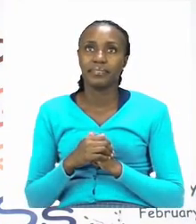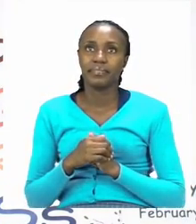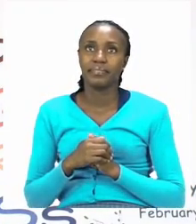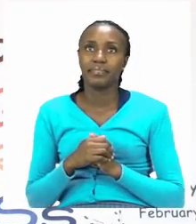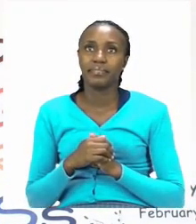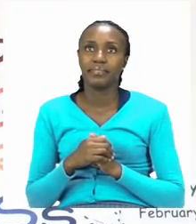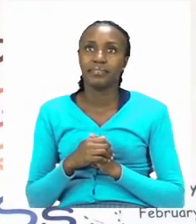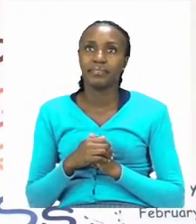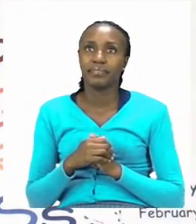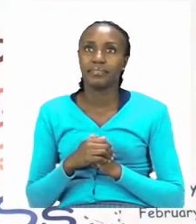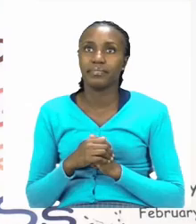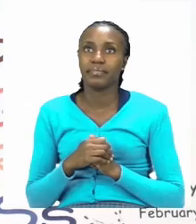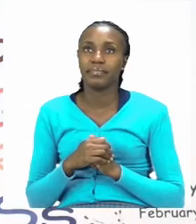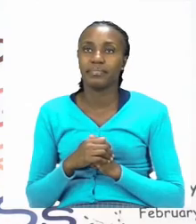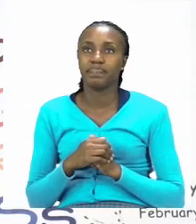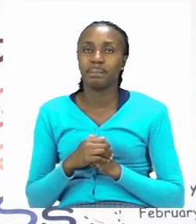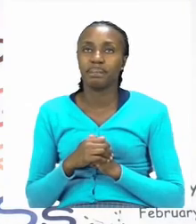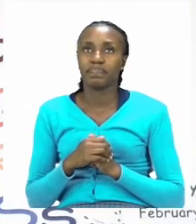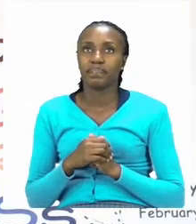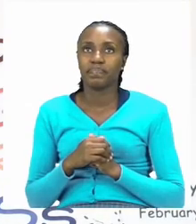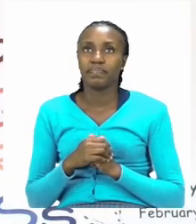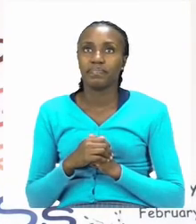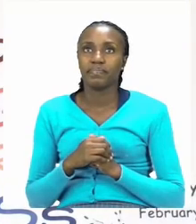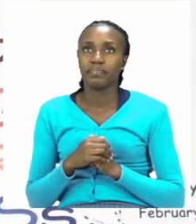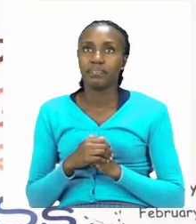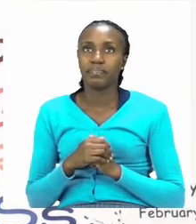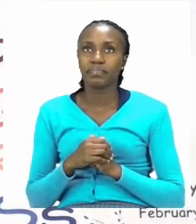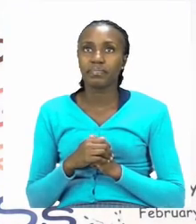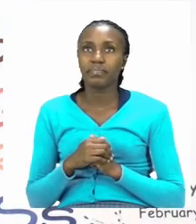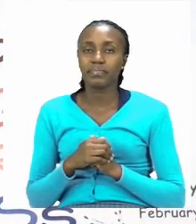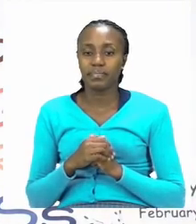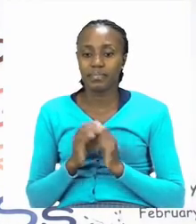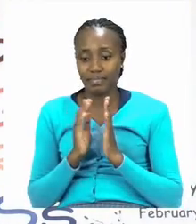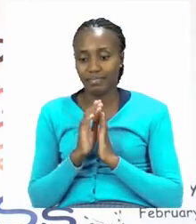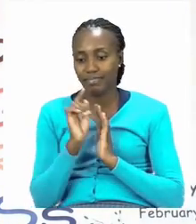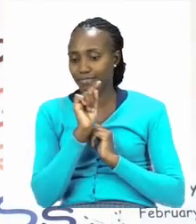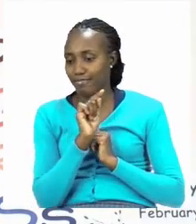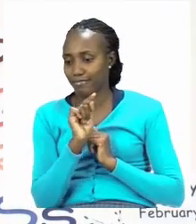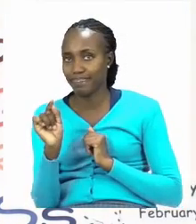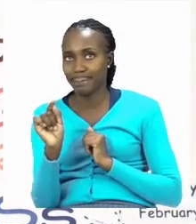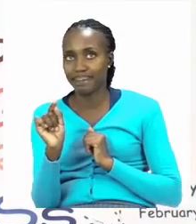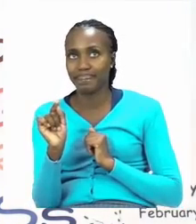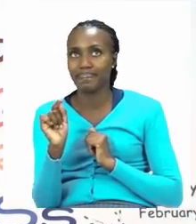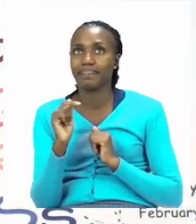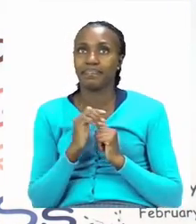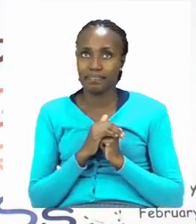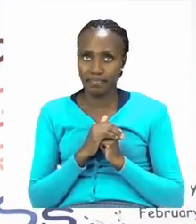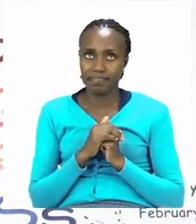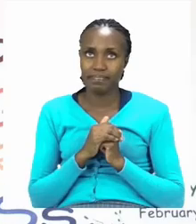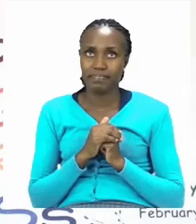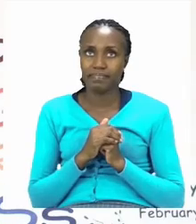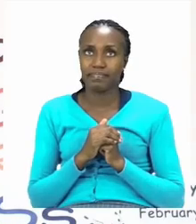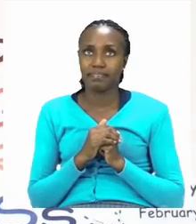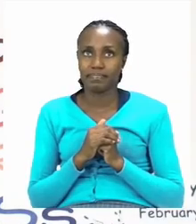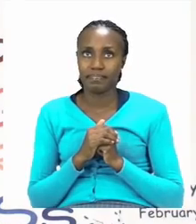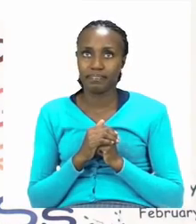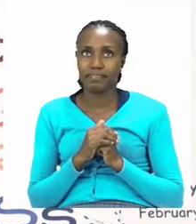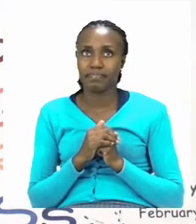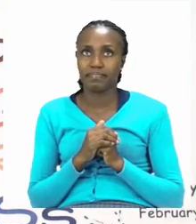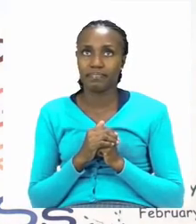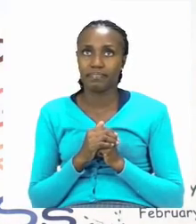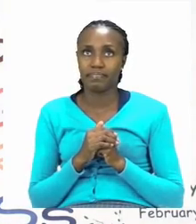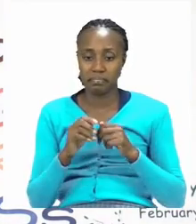have a dog. So go ahead, boys and girls, and circle your sight words.